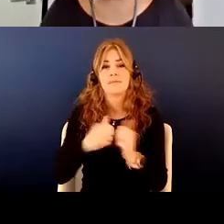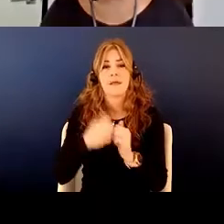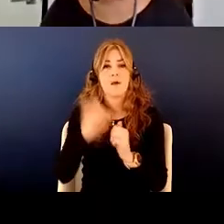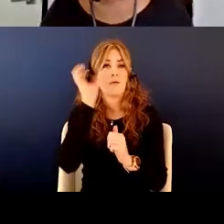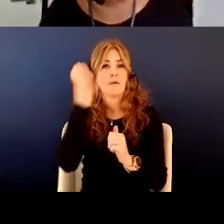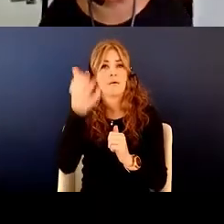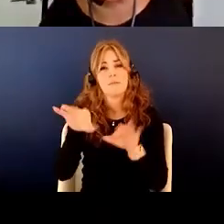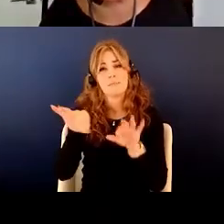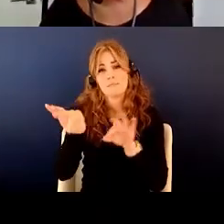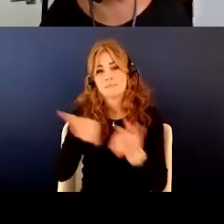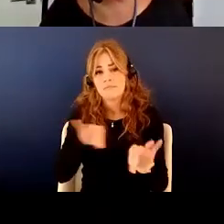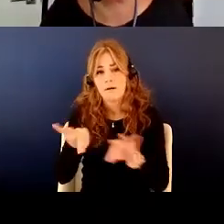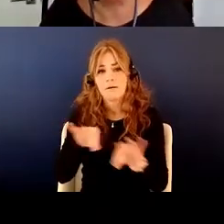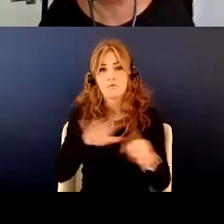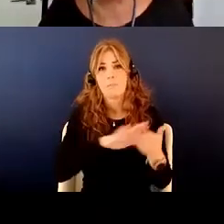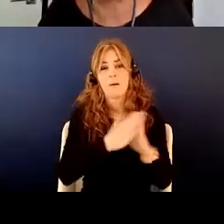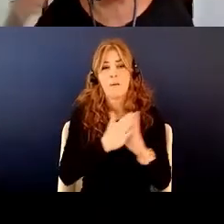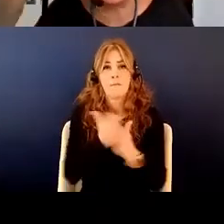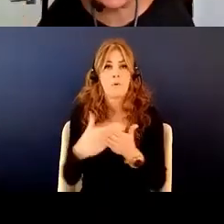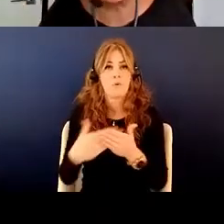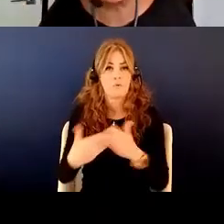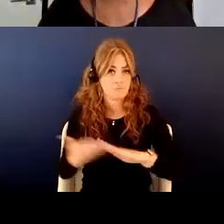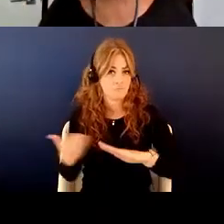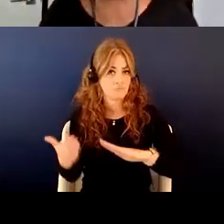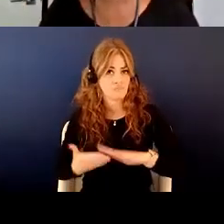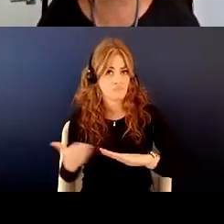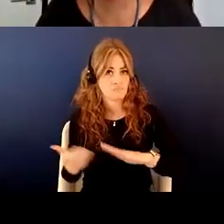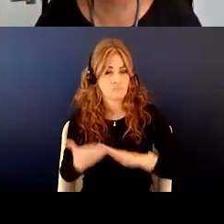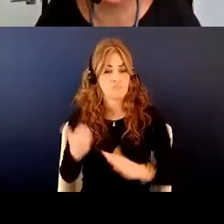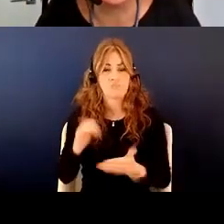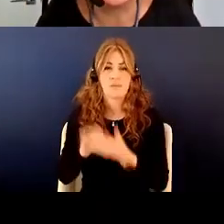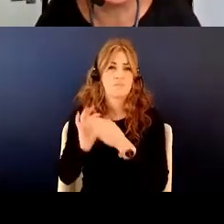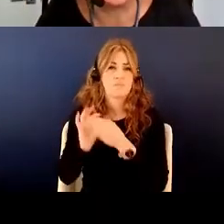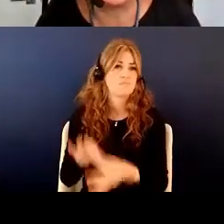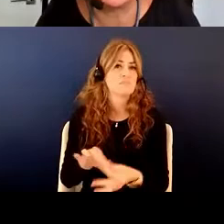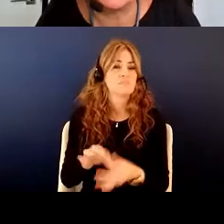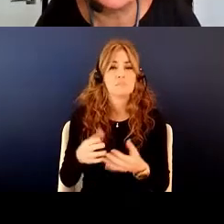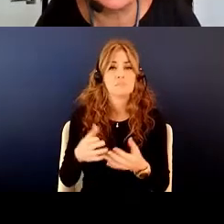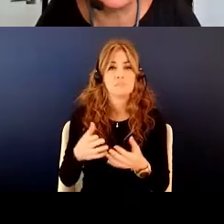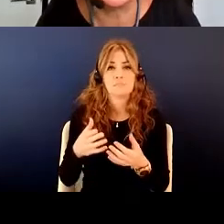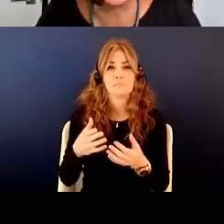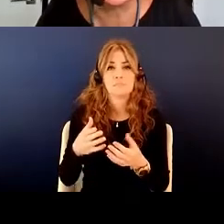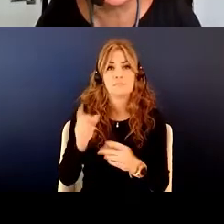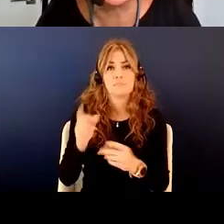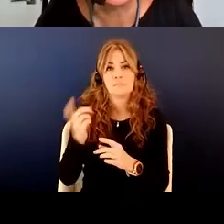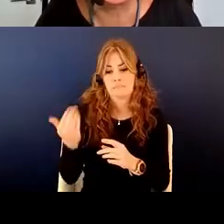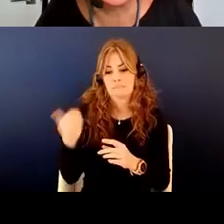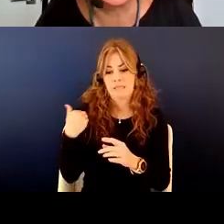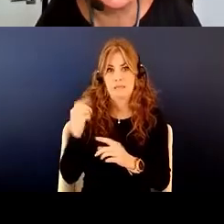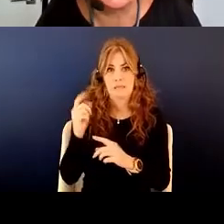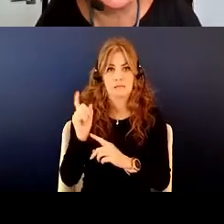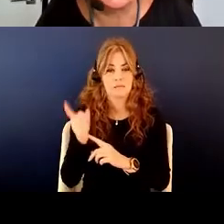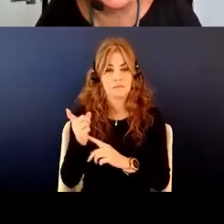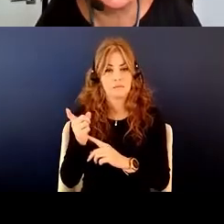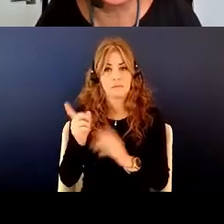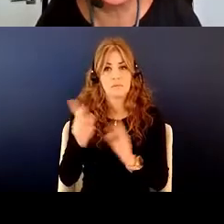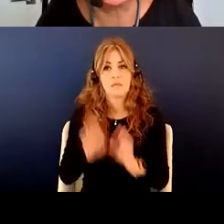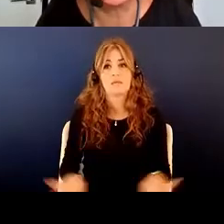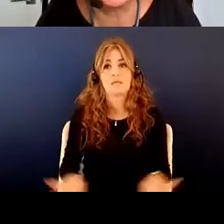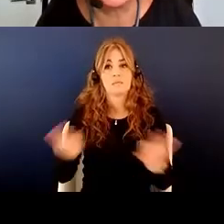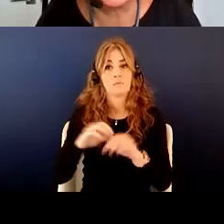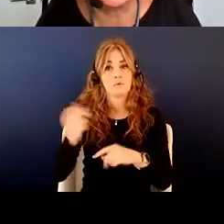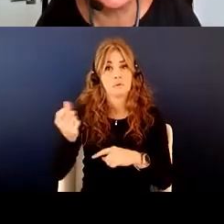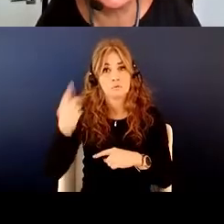or operationalized. And again, that goes back to that point I made a few minutes ago. It's important to